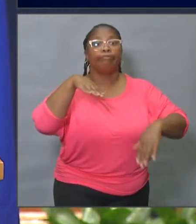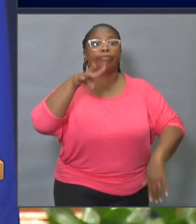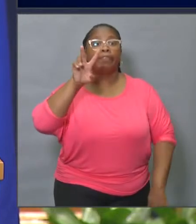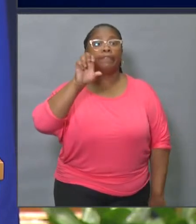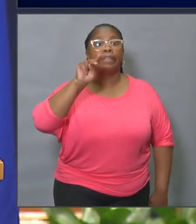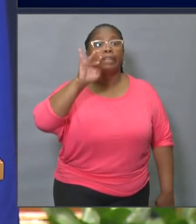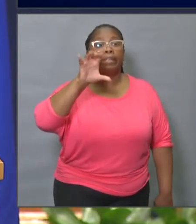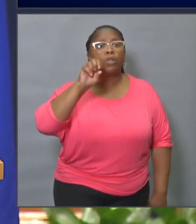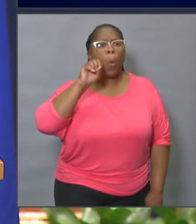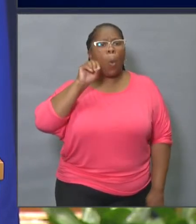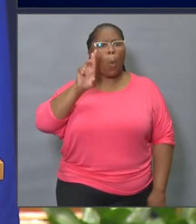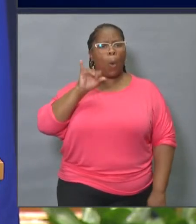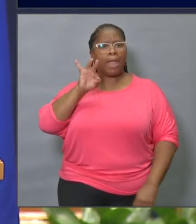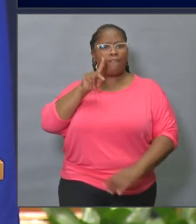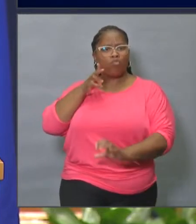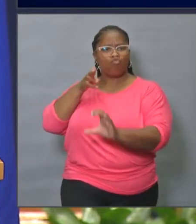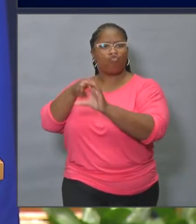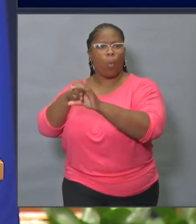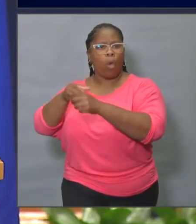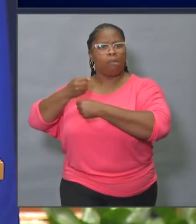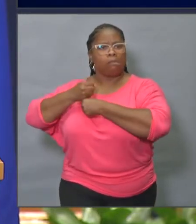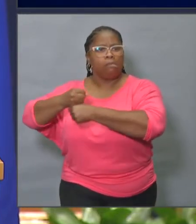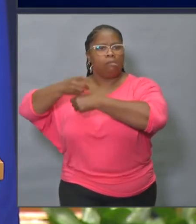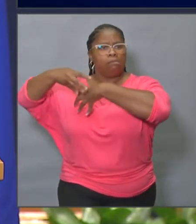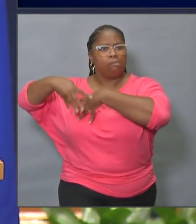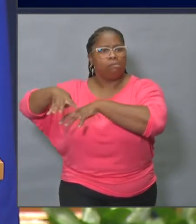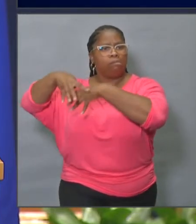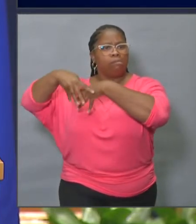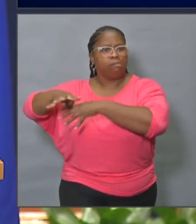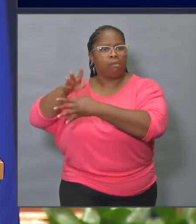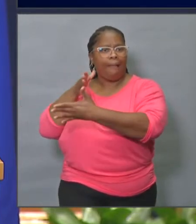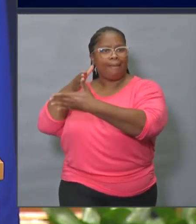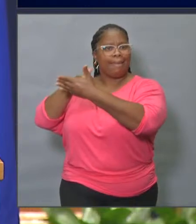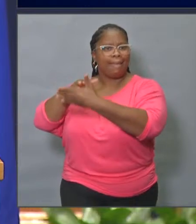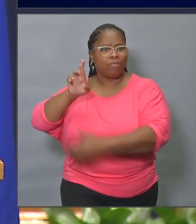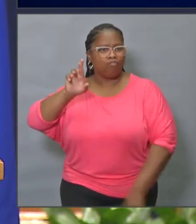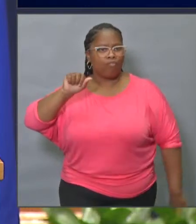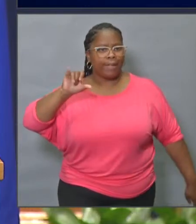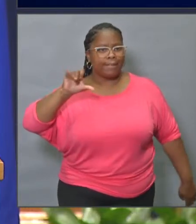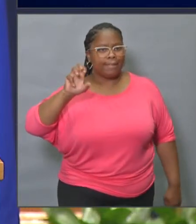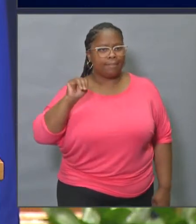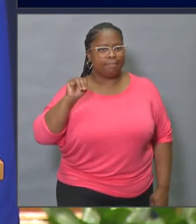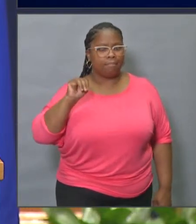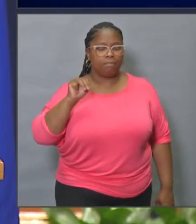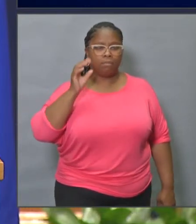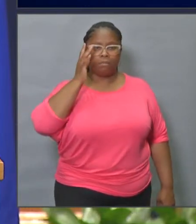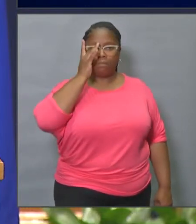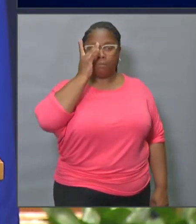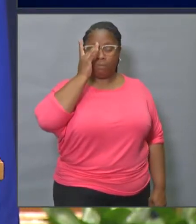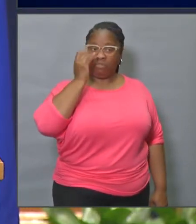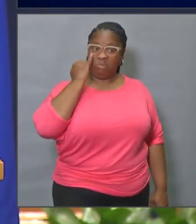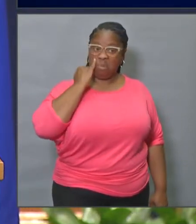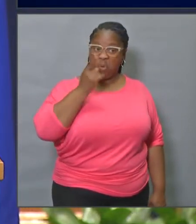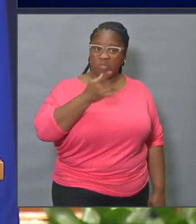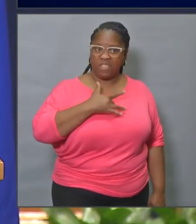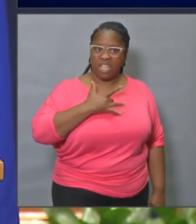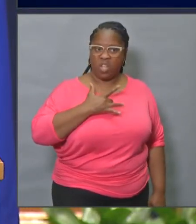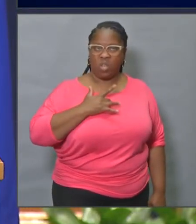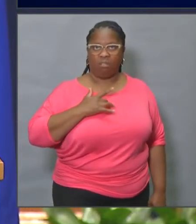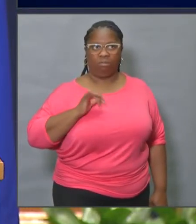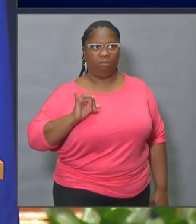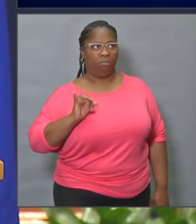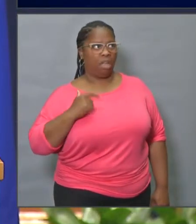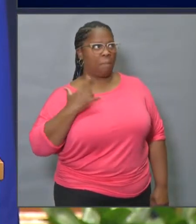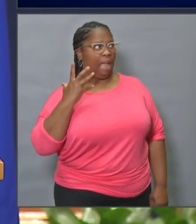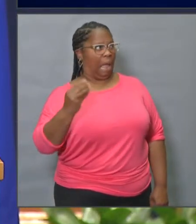protest against racism somewhere in our county. If you think you may have been exposed to COVID-19 while